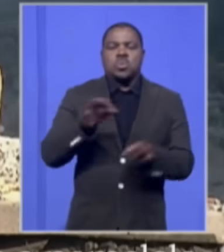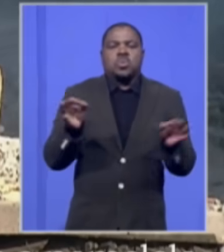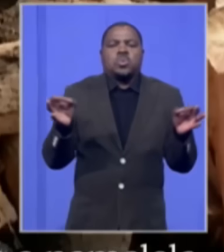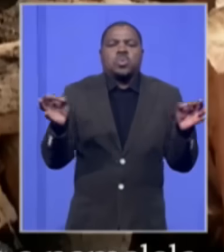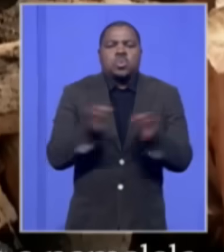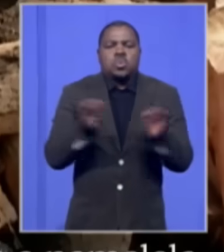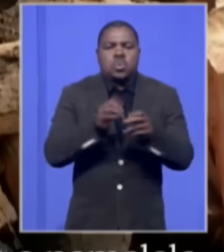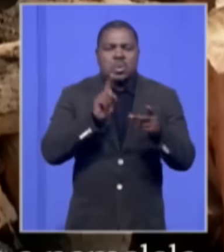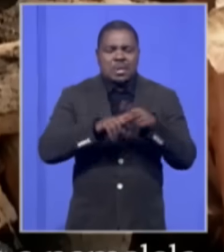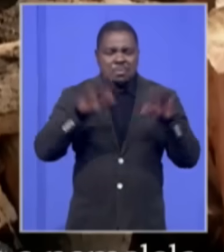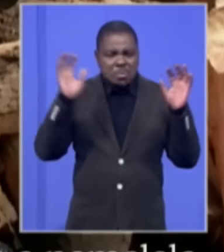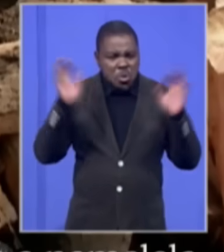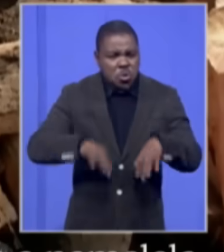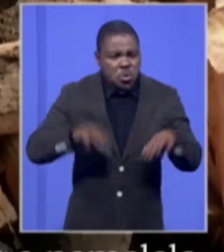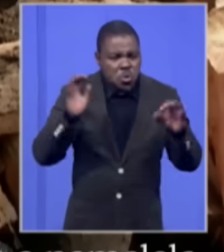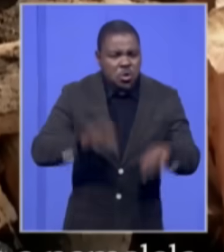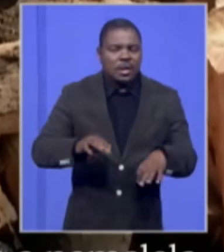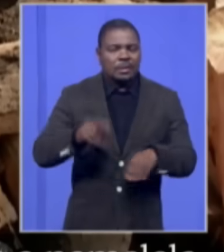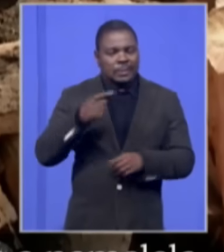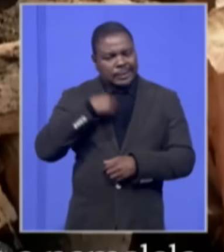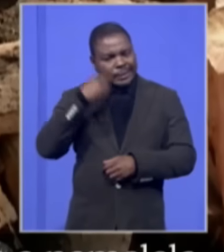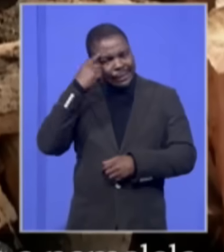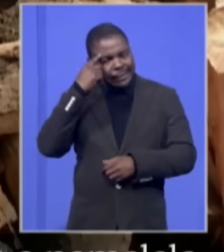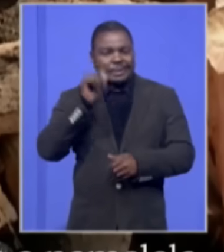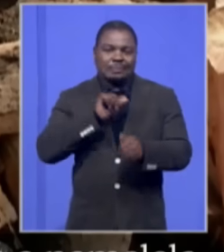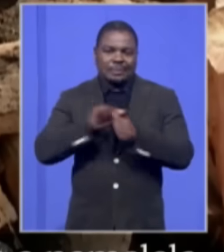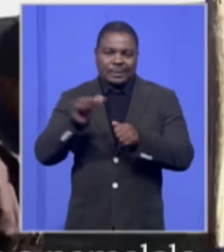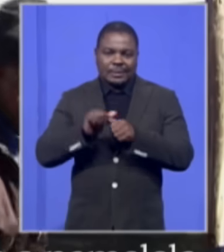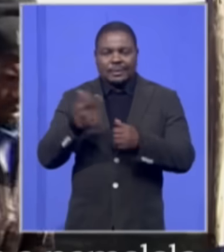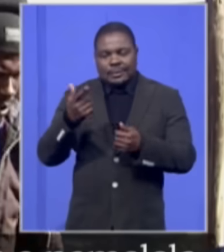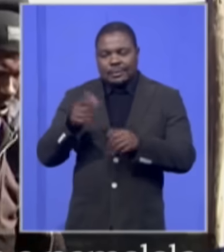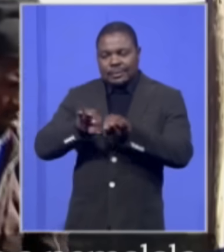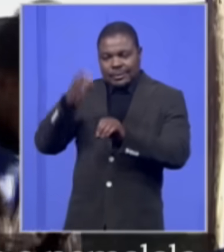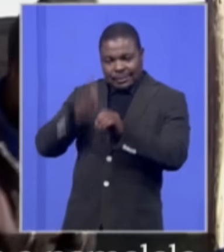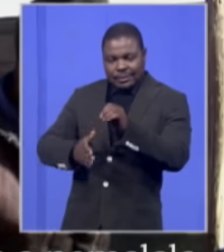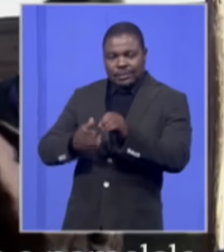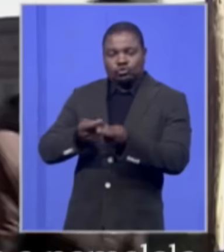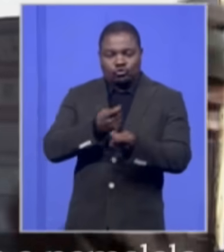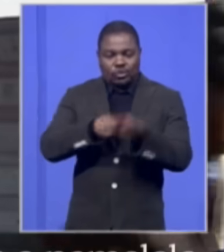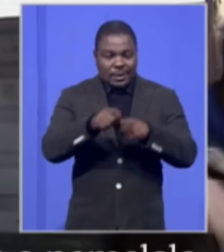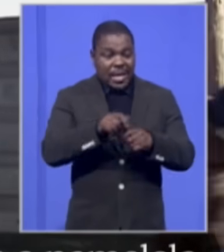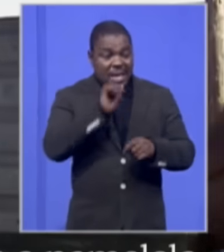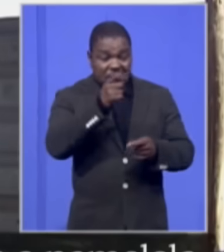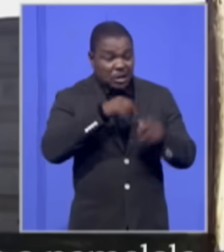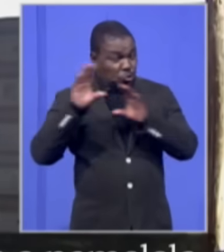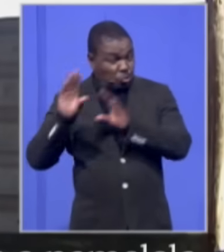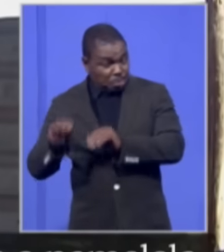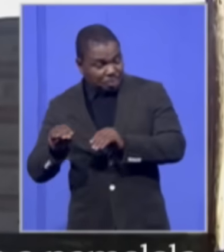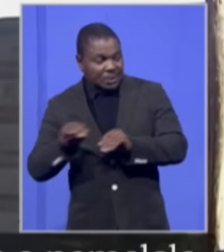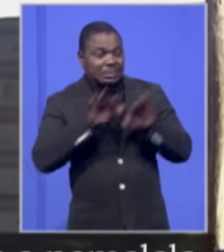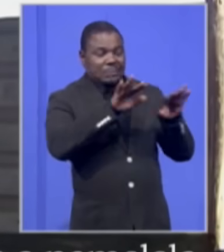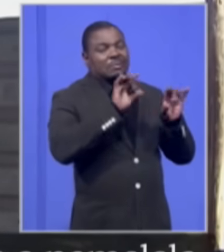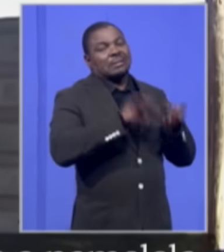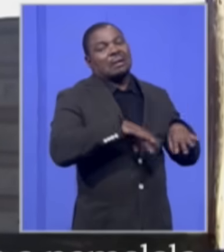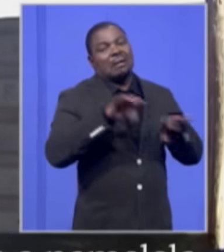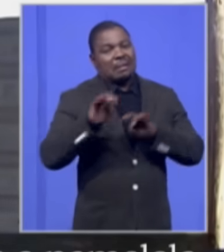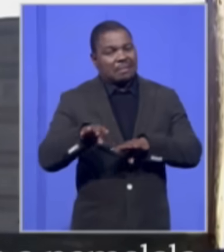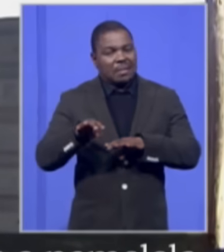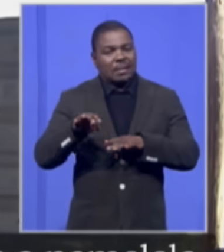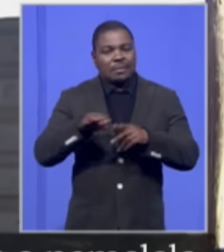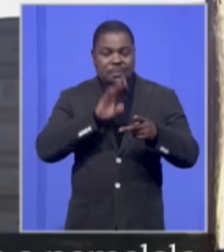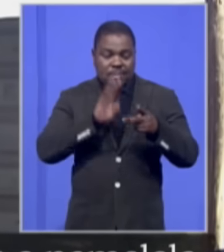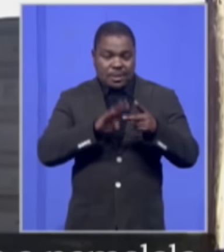mohatsela dipula di na haholo. So jwale ha re ka tlohela go rekisa patsi ke mane mo e leng gore batho ba bangata ba tlo sokola hodima ntse re shebile e nngwe